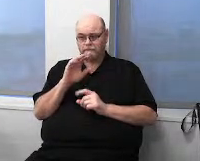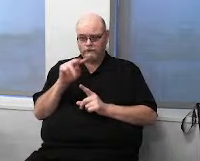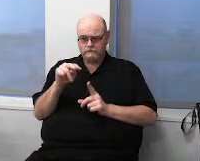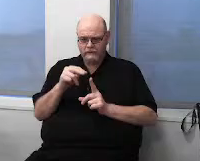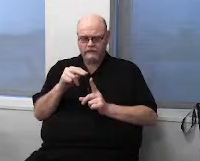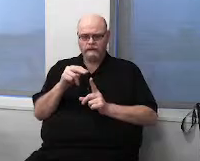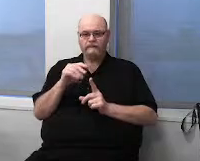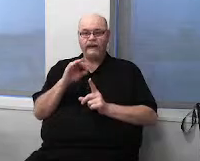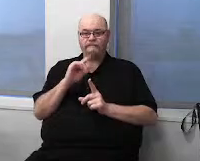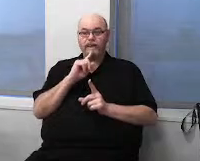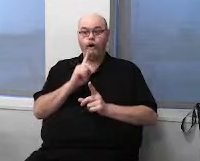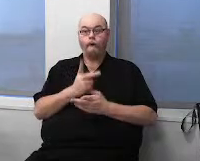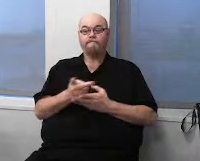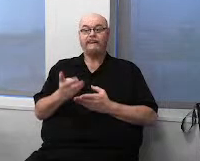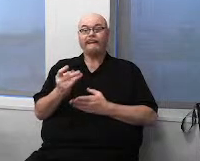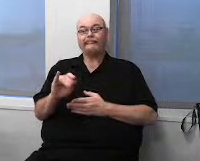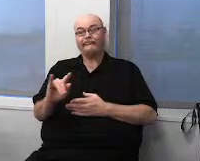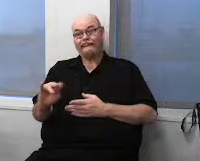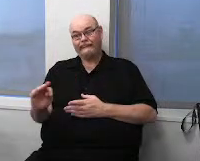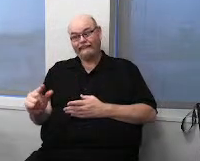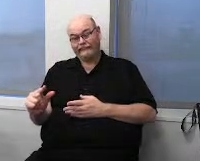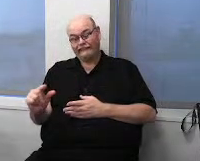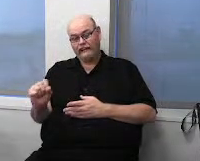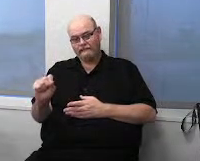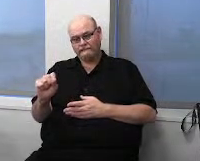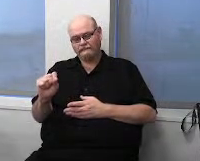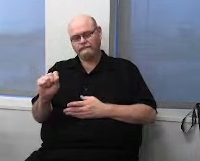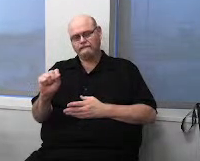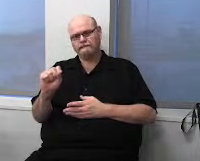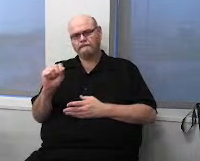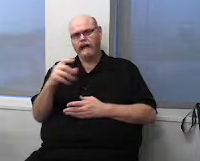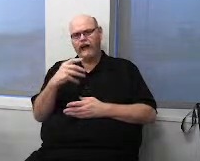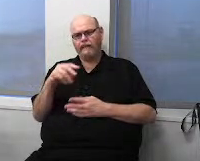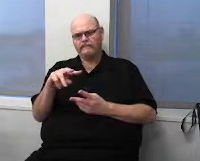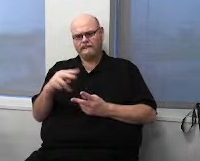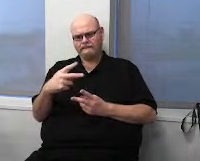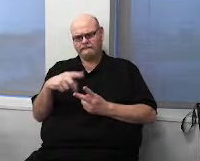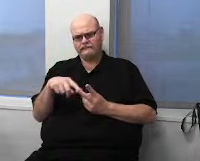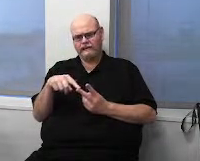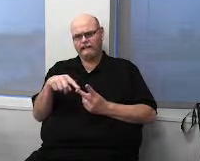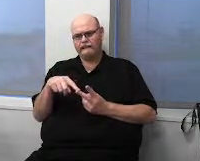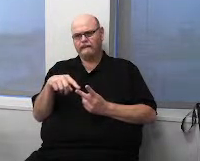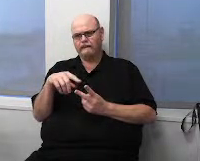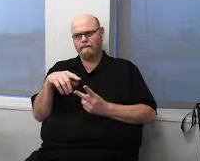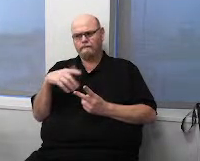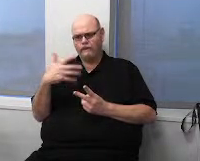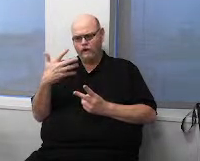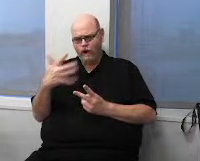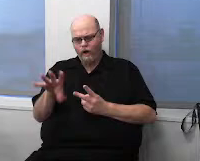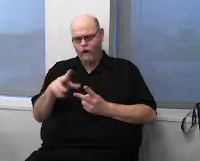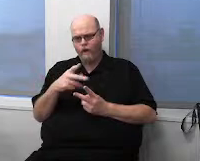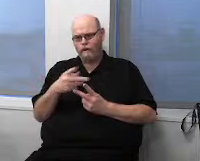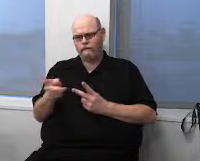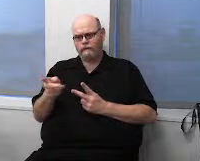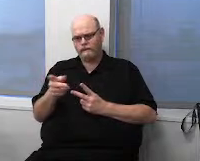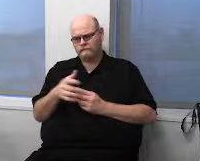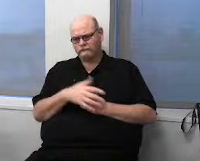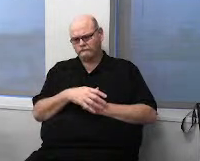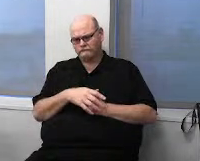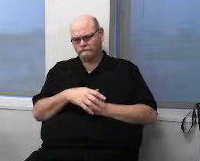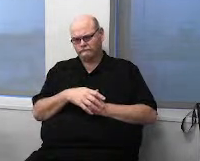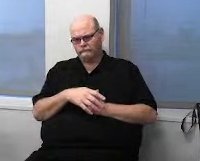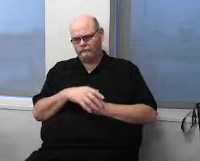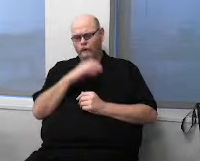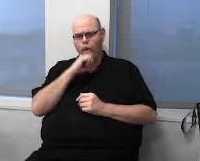perspective, there are, yes, in the failing state as it being identified through assessments. And the second component I just talked about is assets